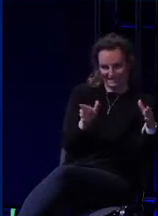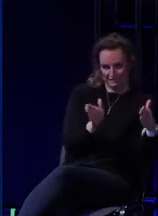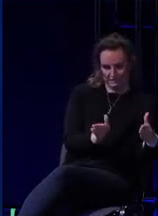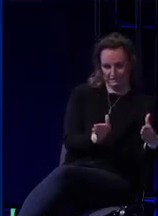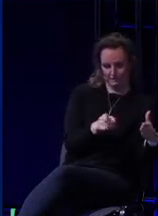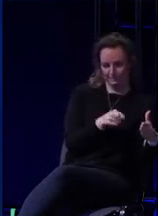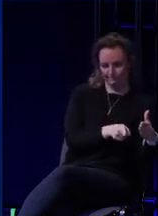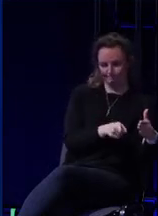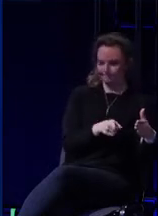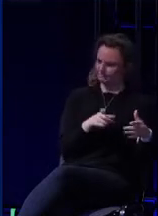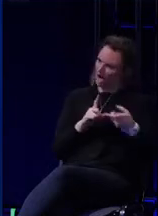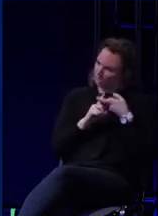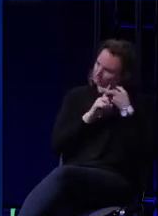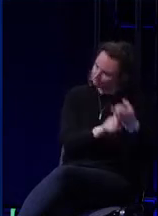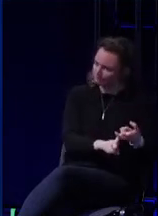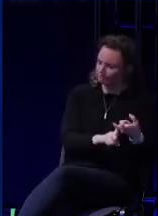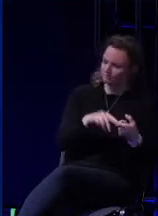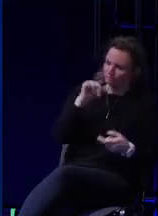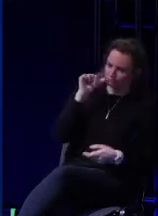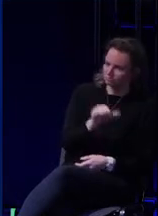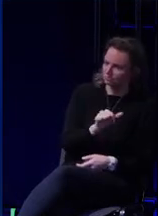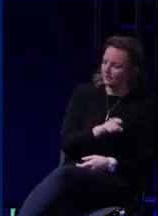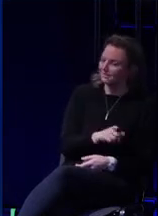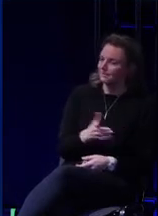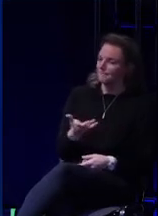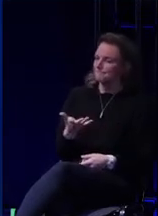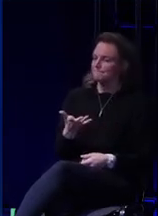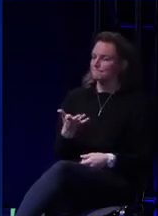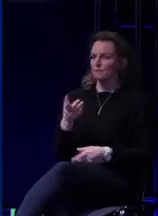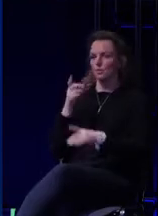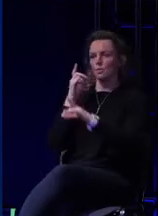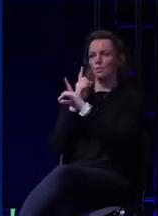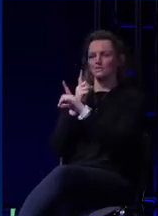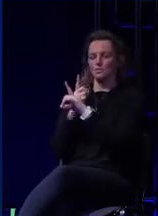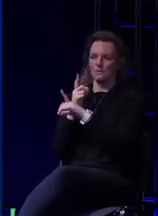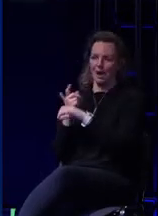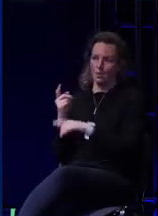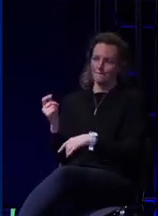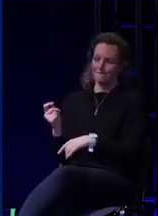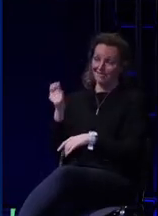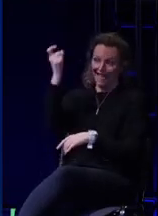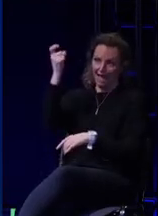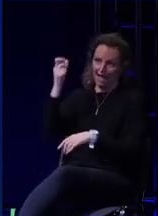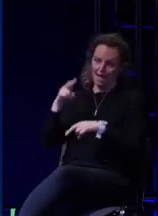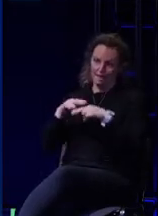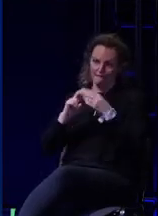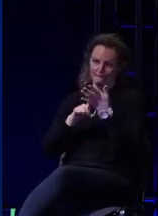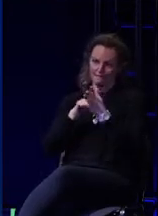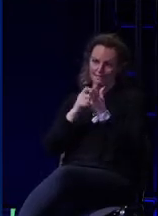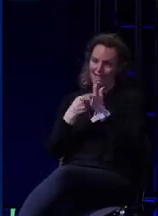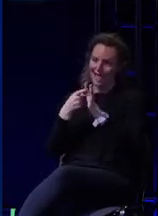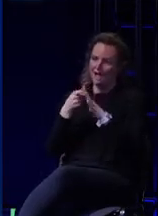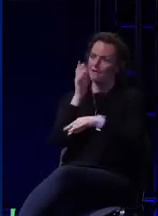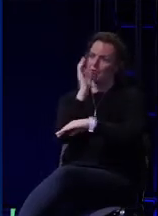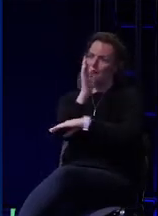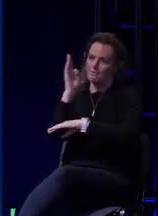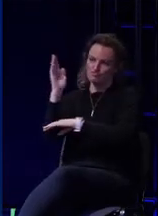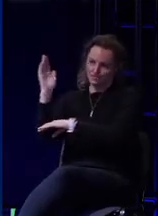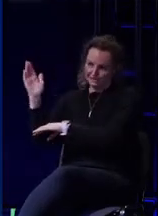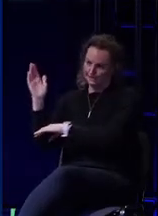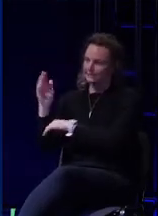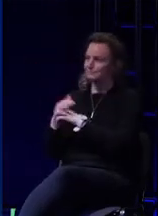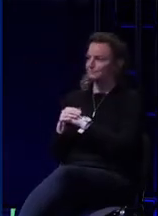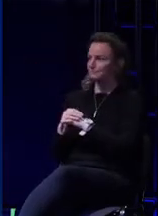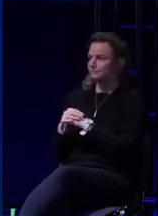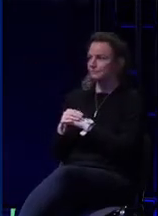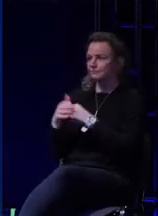And so we talk about doing, you know, flare libraries, if you like. And there's something we did years